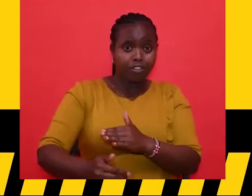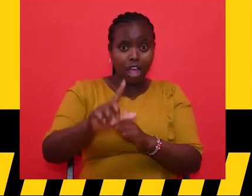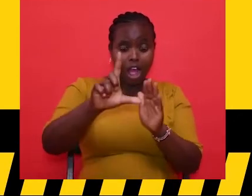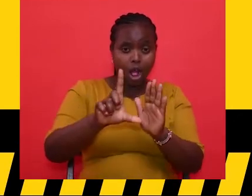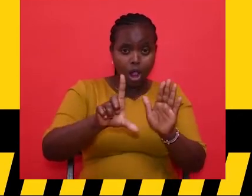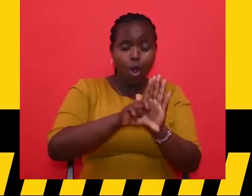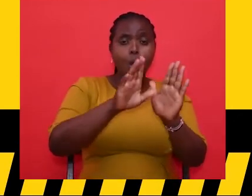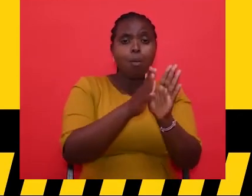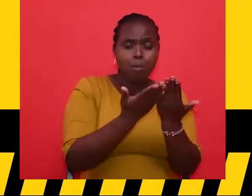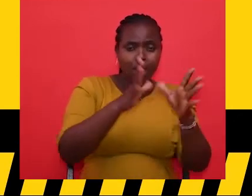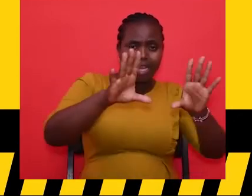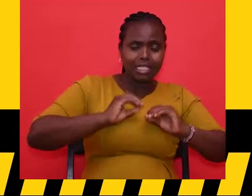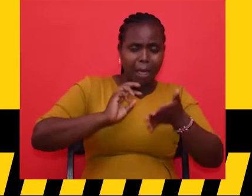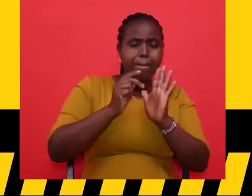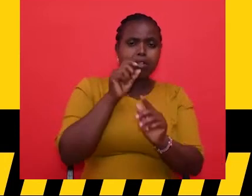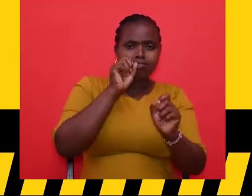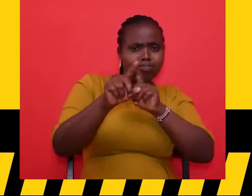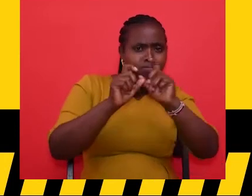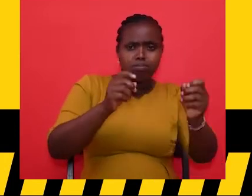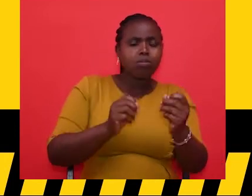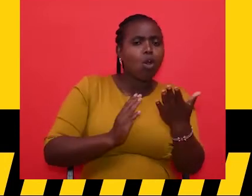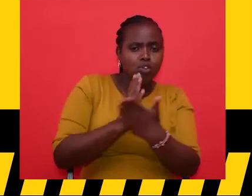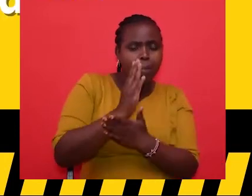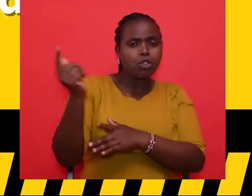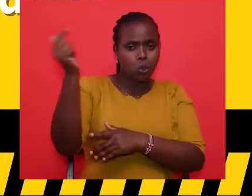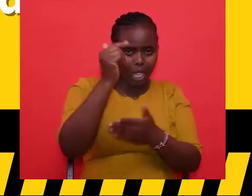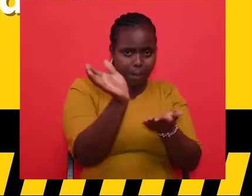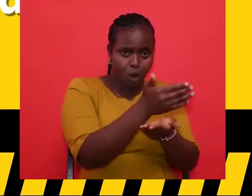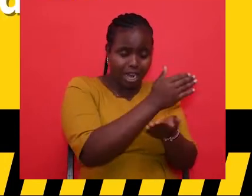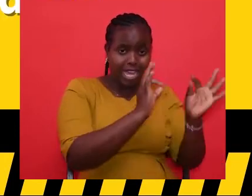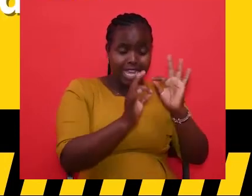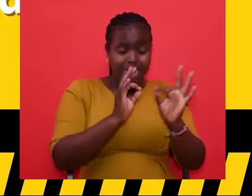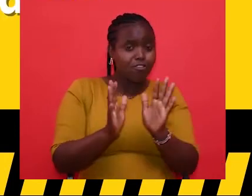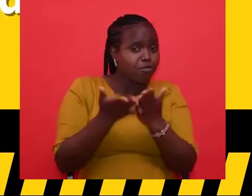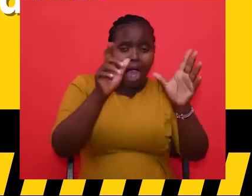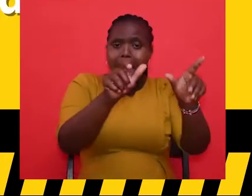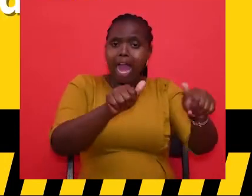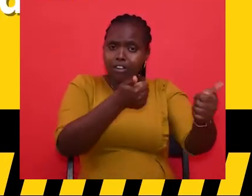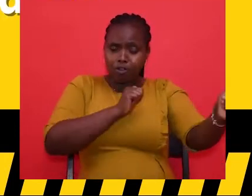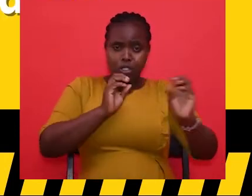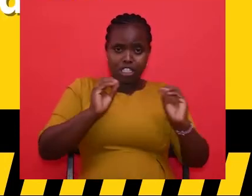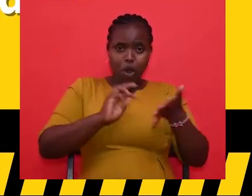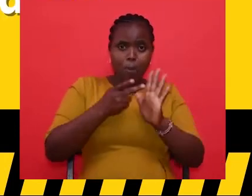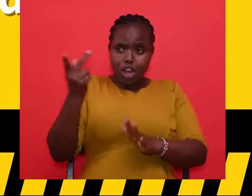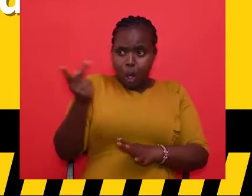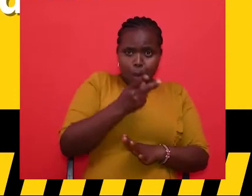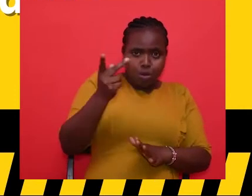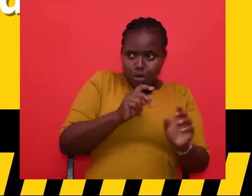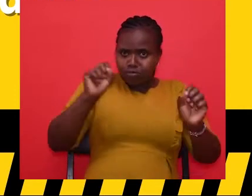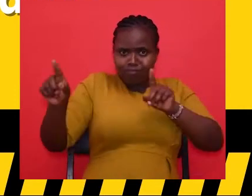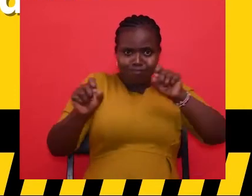an SMS notification will be sent to the buyer for collection. If the application is rejected, both buyer and seller will be notified